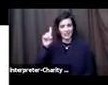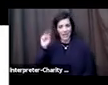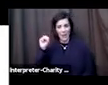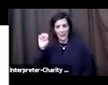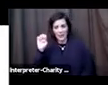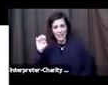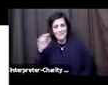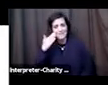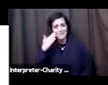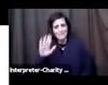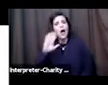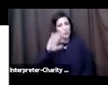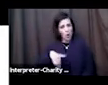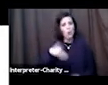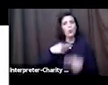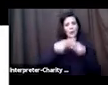that.